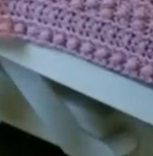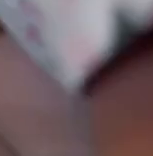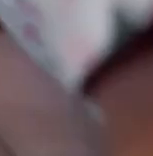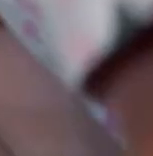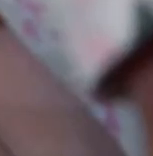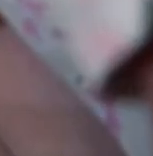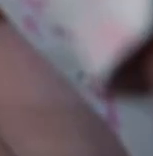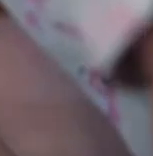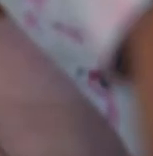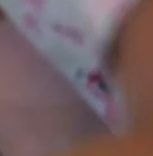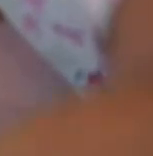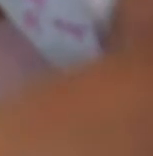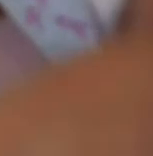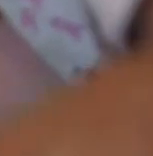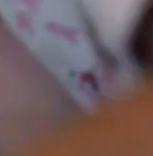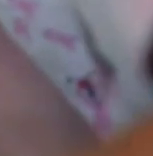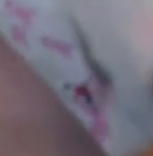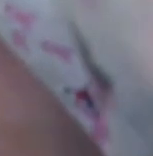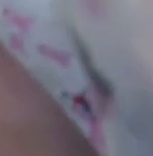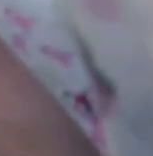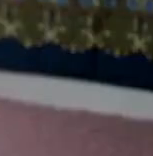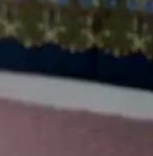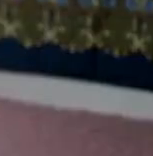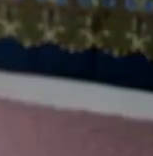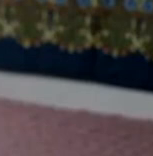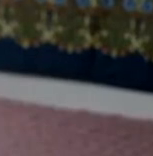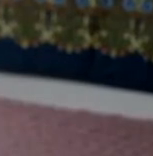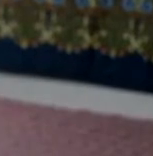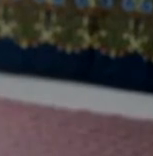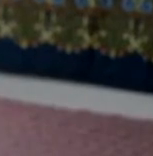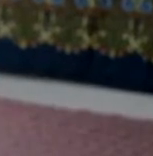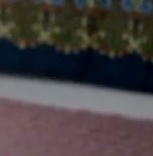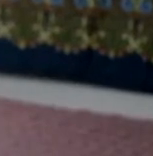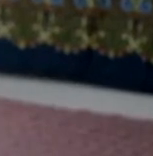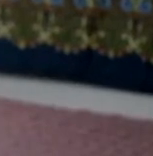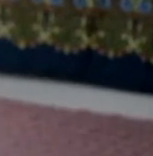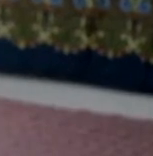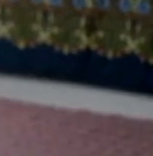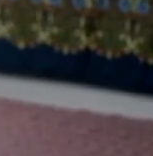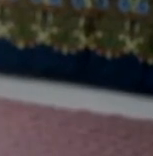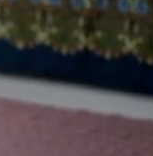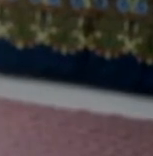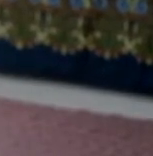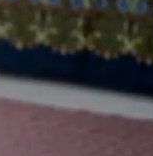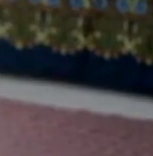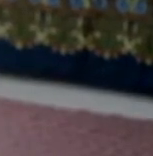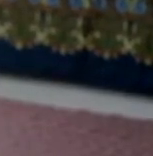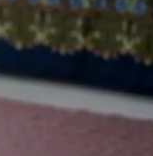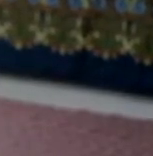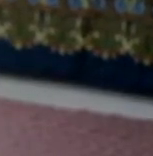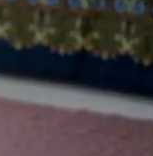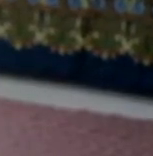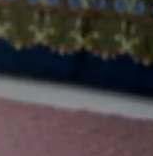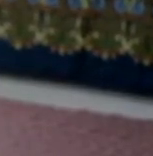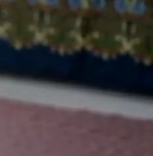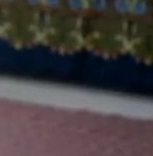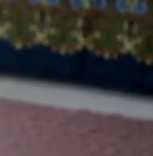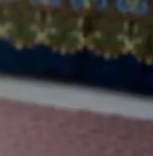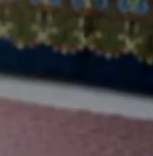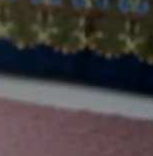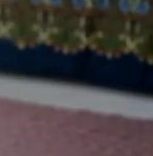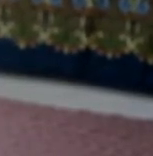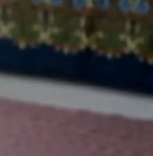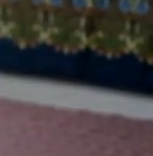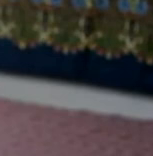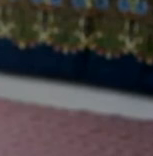We are definitely underfunded. We are definitely at our wits' end. The government